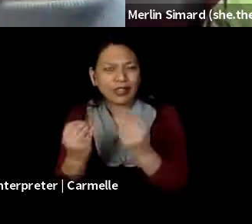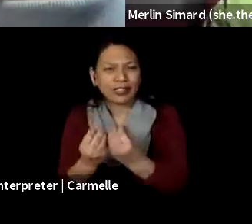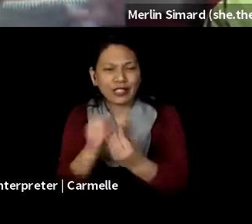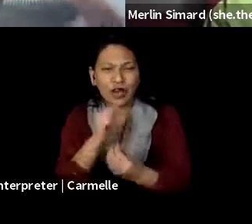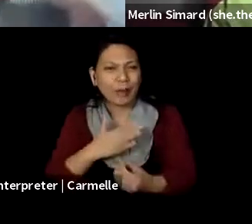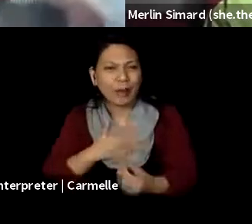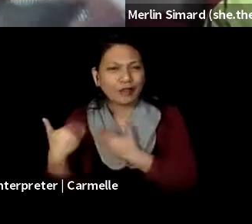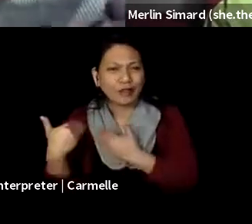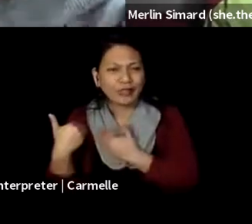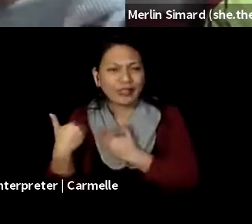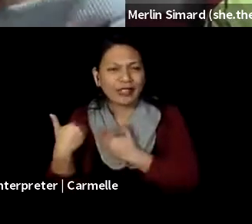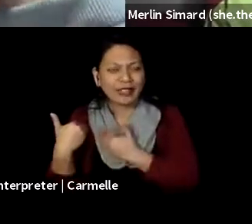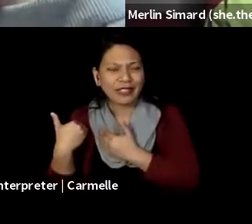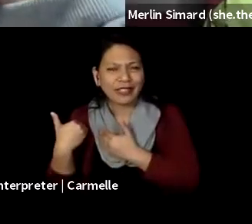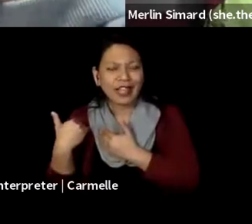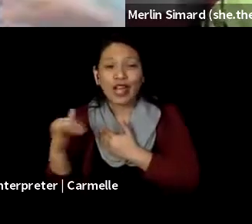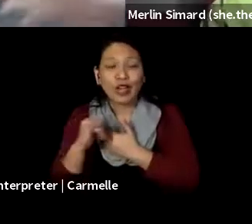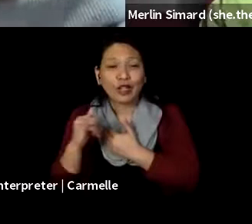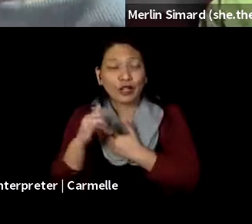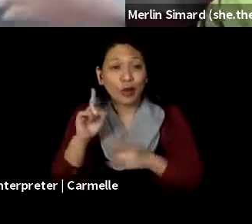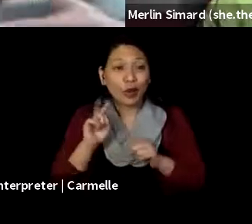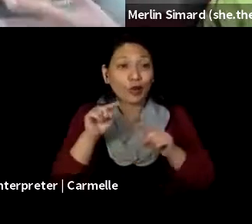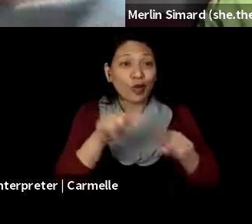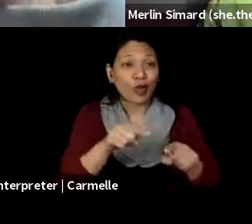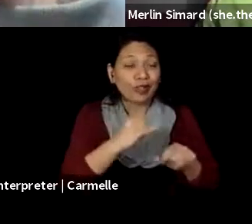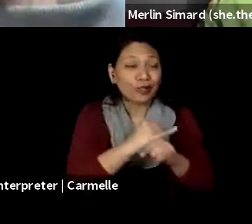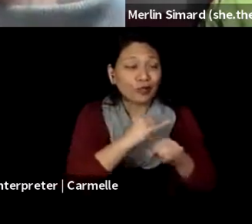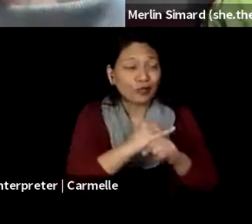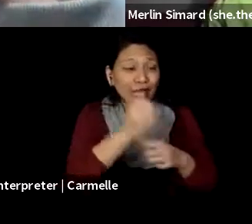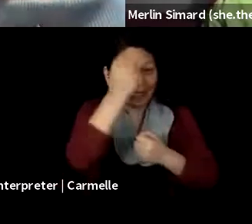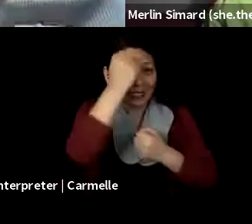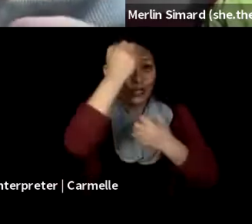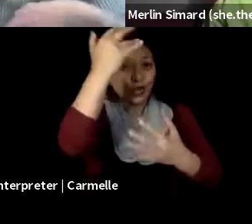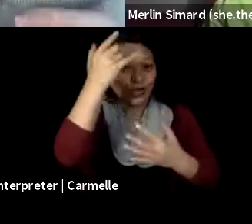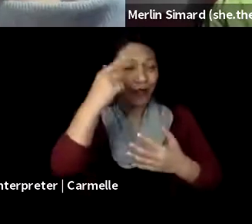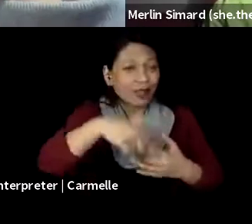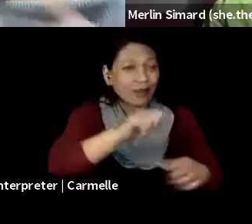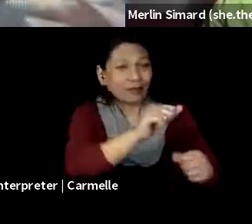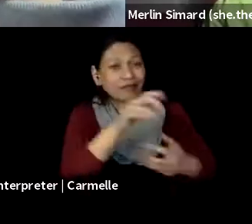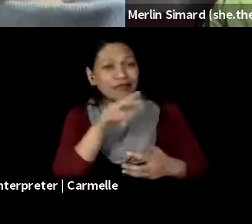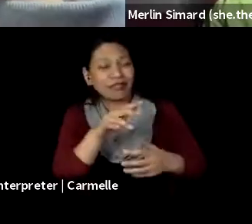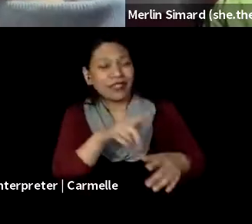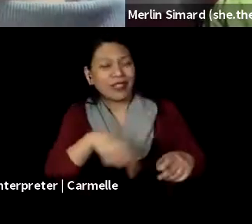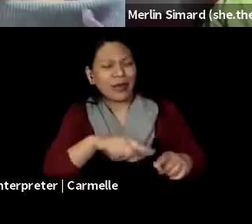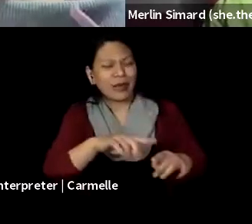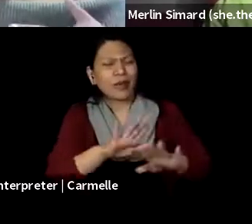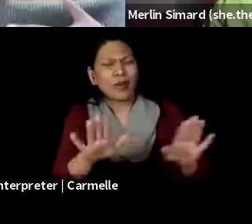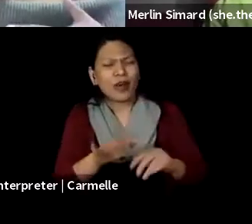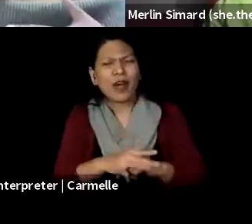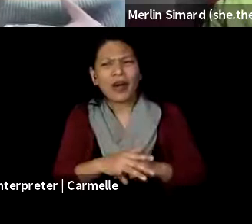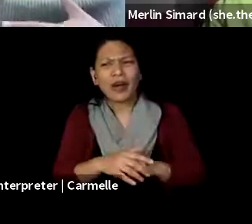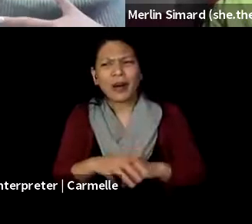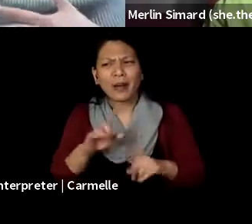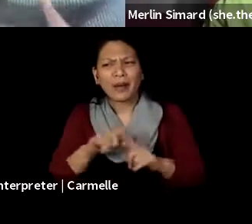that. And I'm not going to decolonize an institution, because again, that's not my job, right? But what I can do is offer a space that